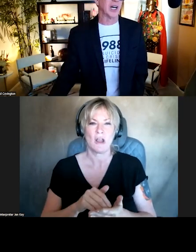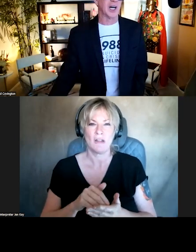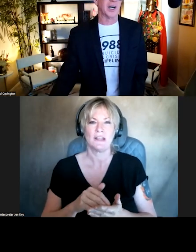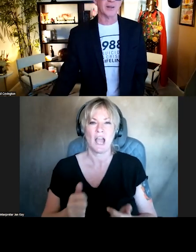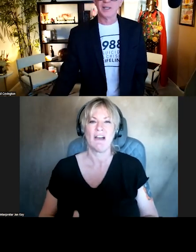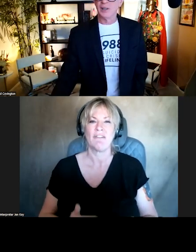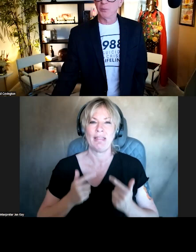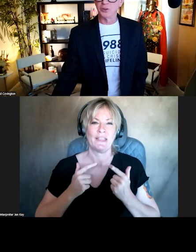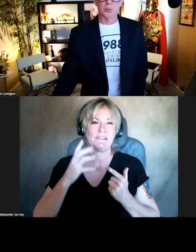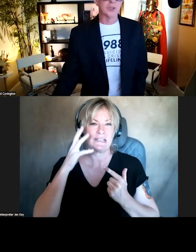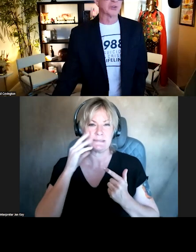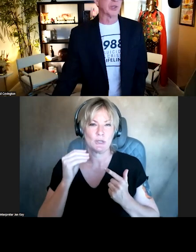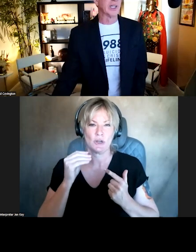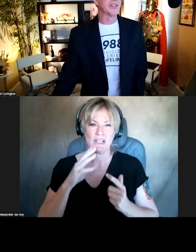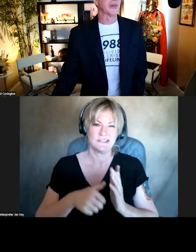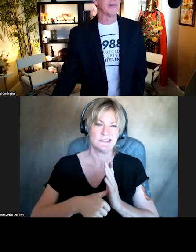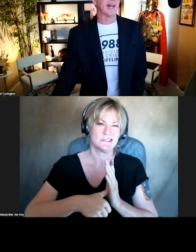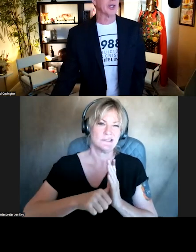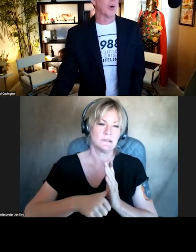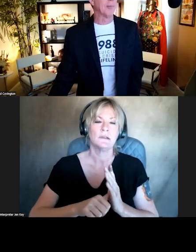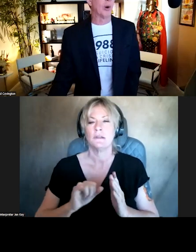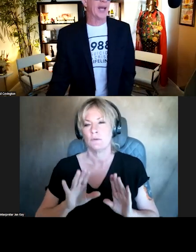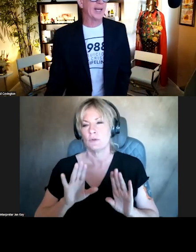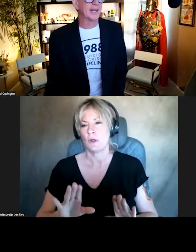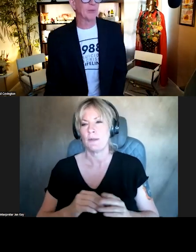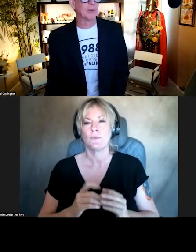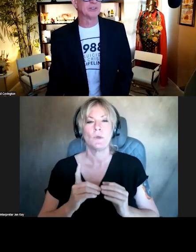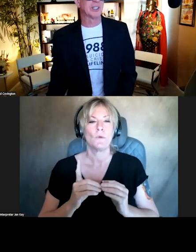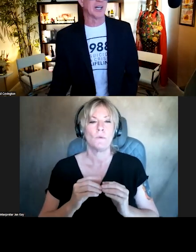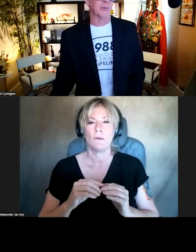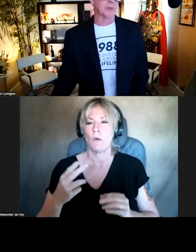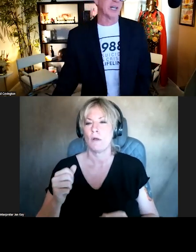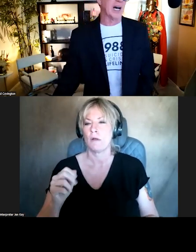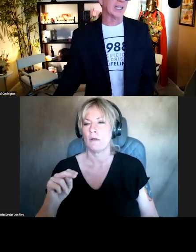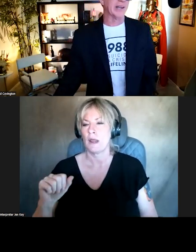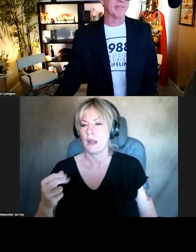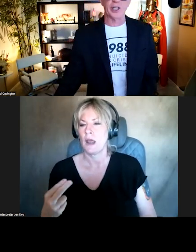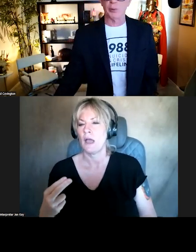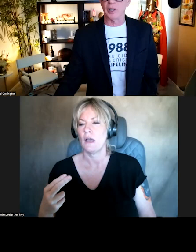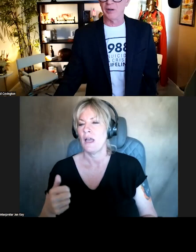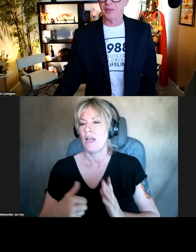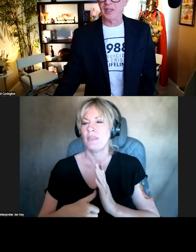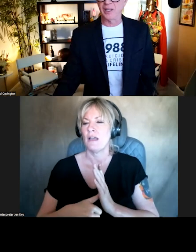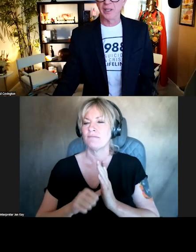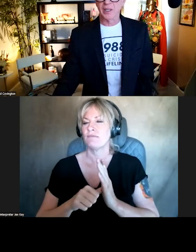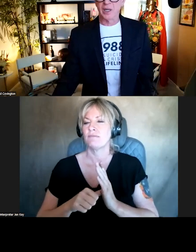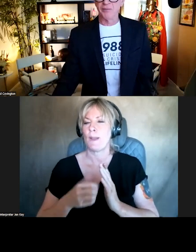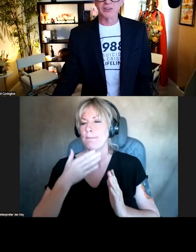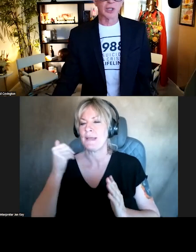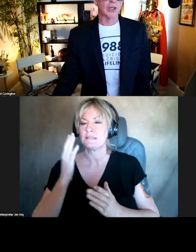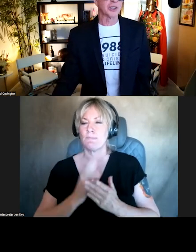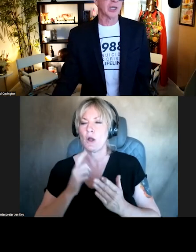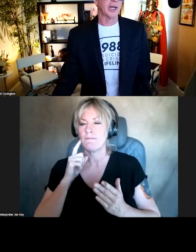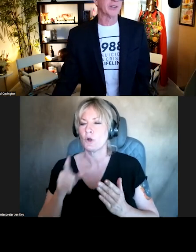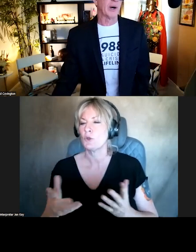experience was really terrific. I'll do one more. Hannah, what was the highlight for you of